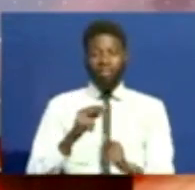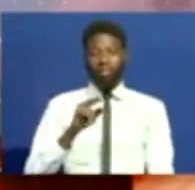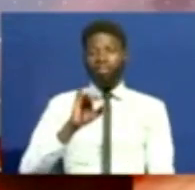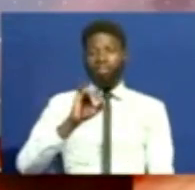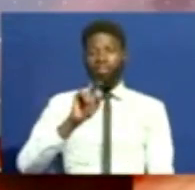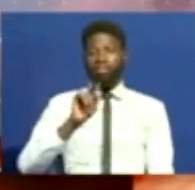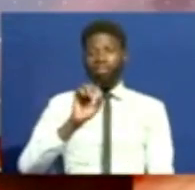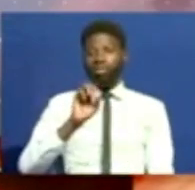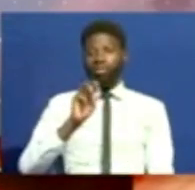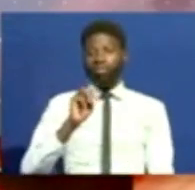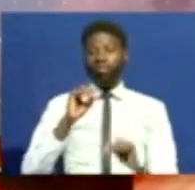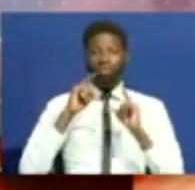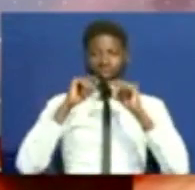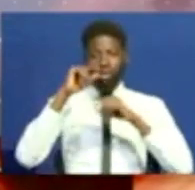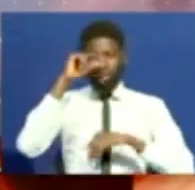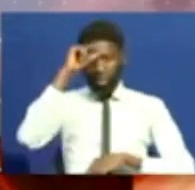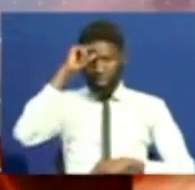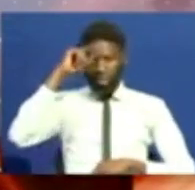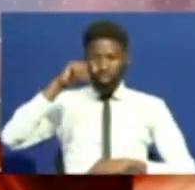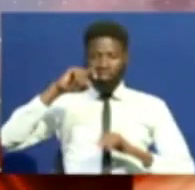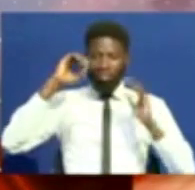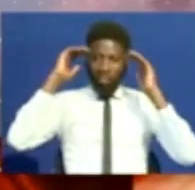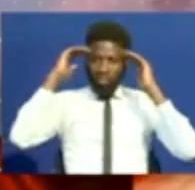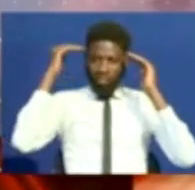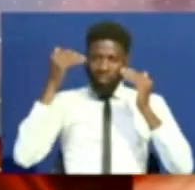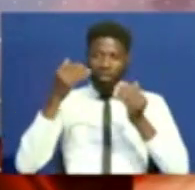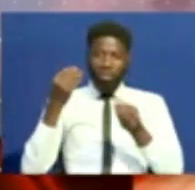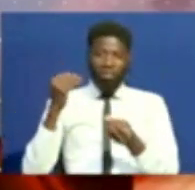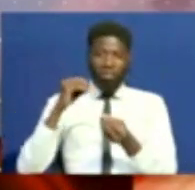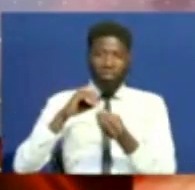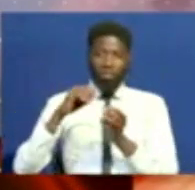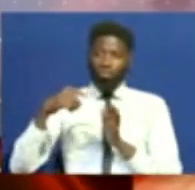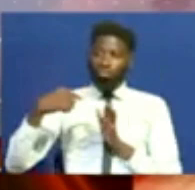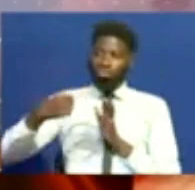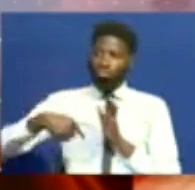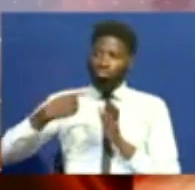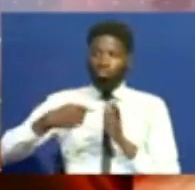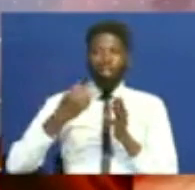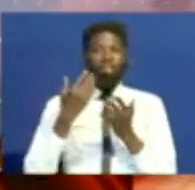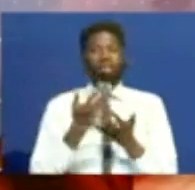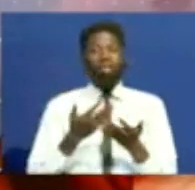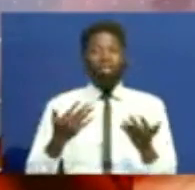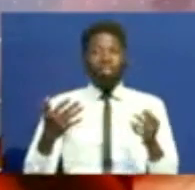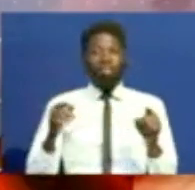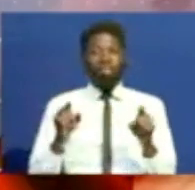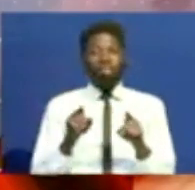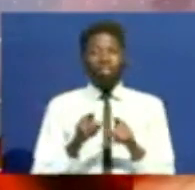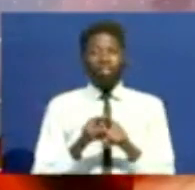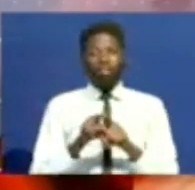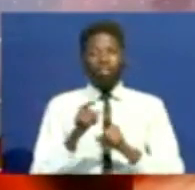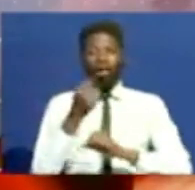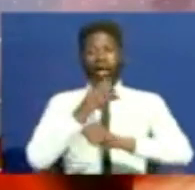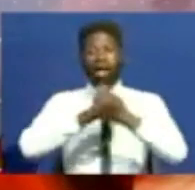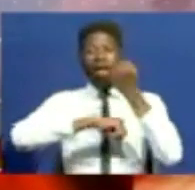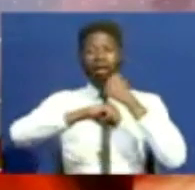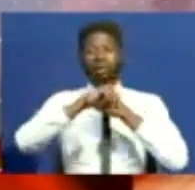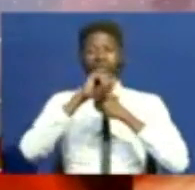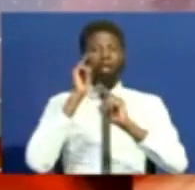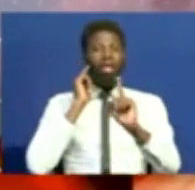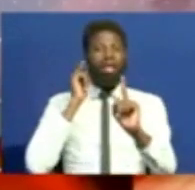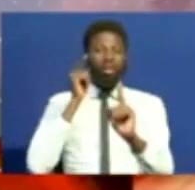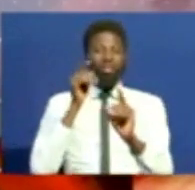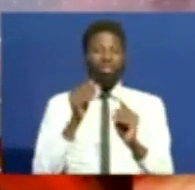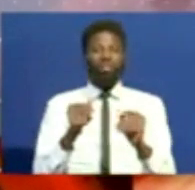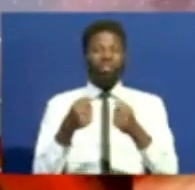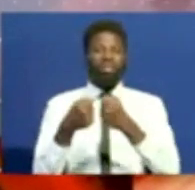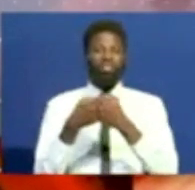government ought to focus on more on factors of production as well as being active in addressing challenges facing